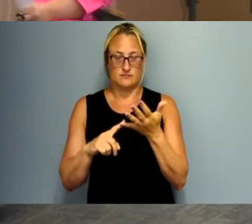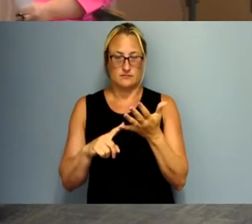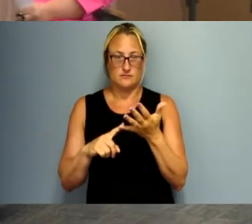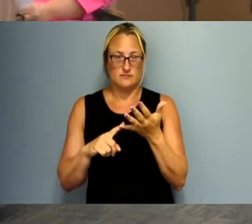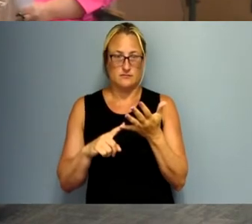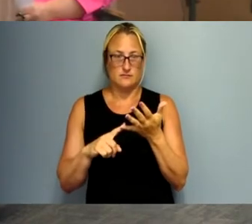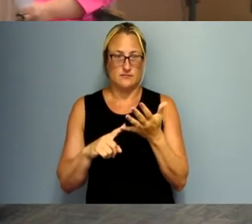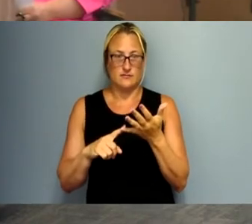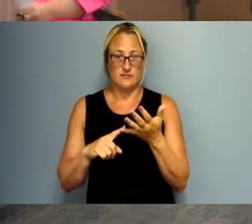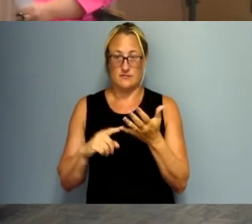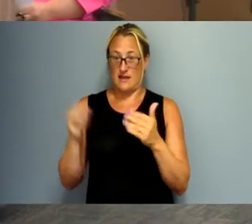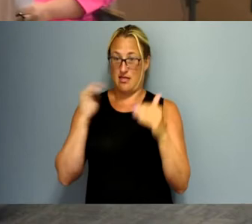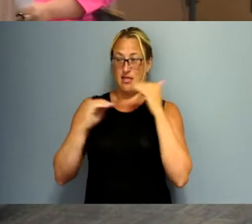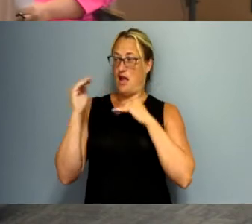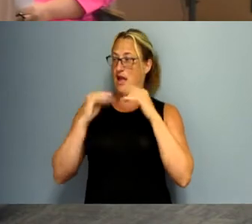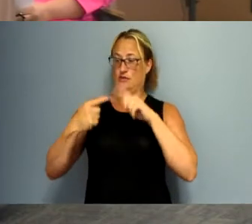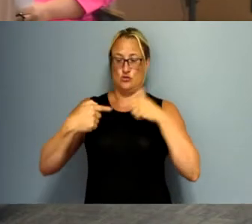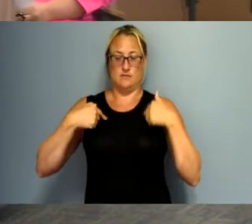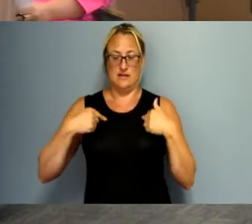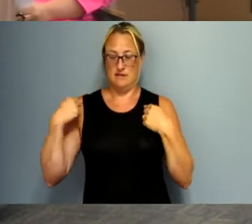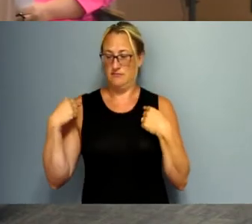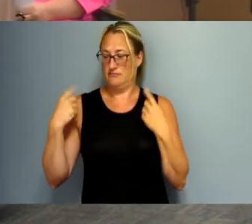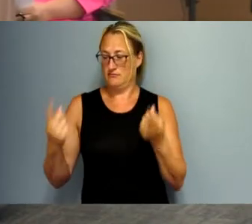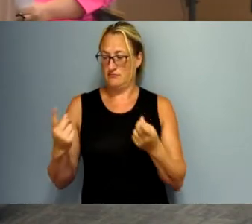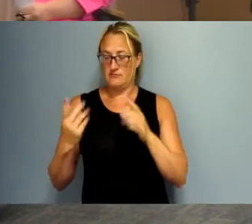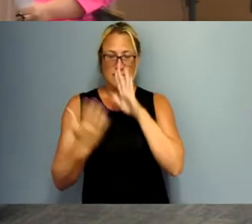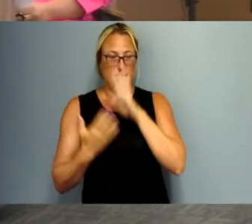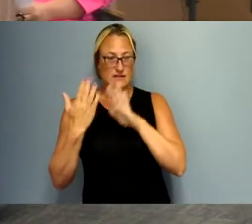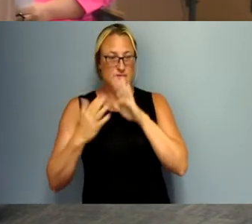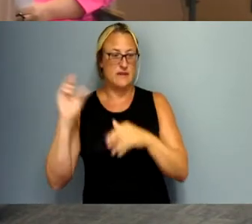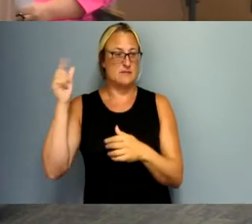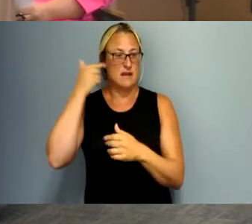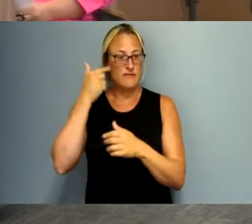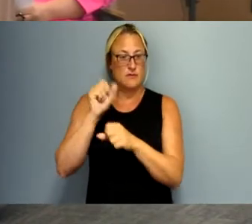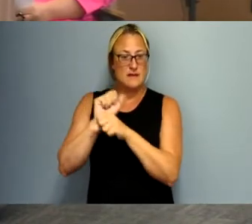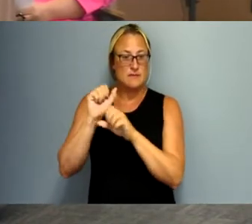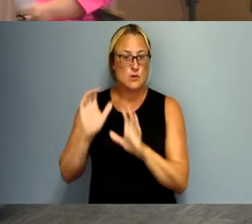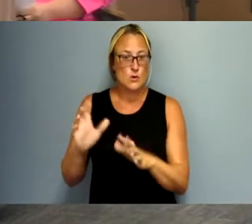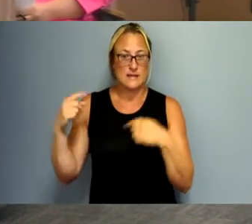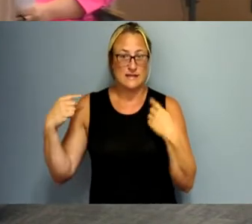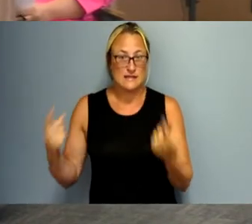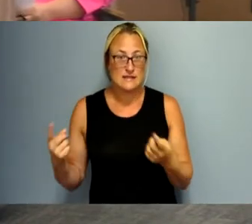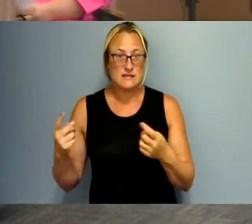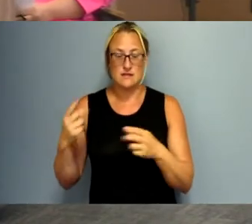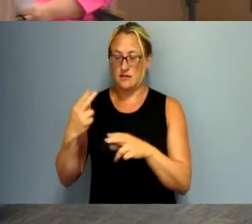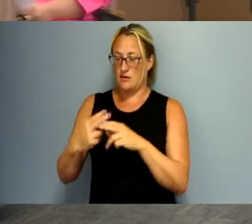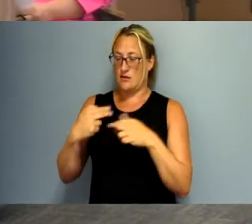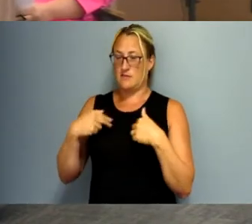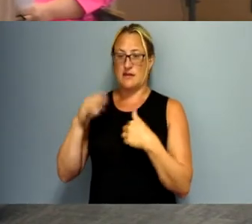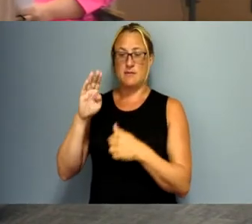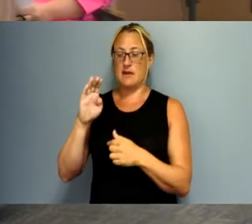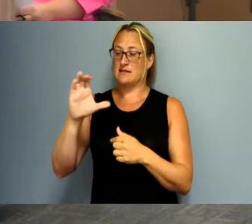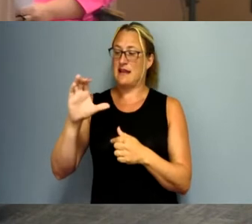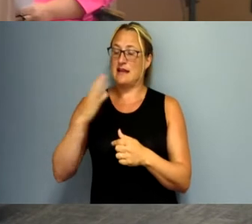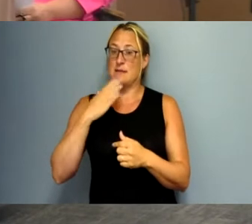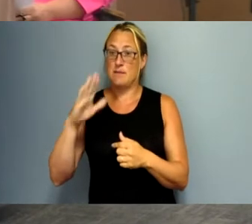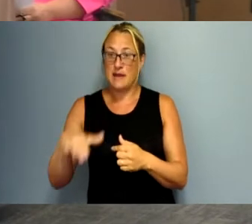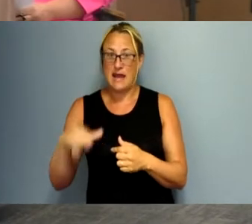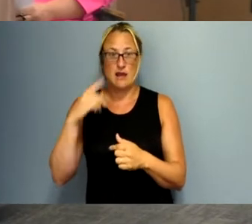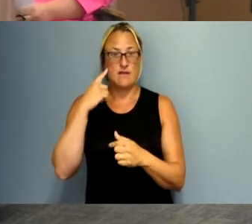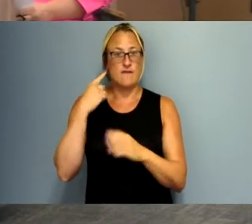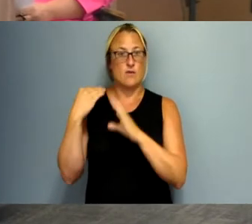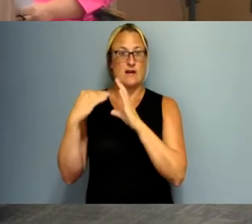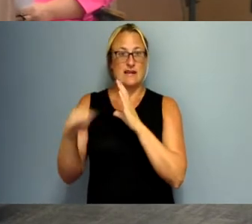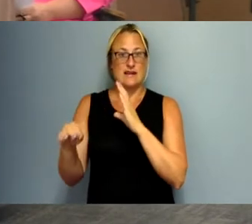I've been lied to face-to-face by government employees. I was called Bucks County bad for emailing a